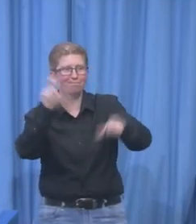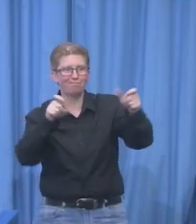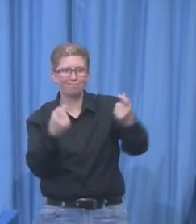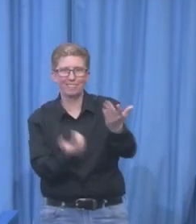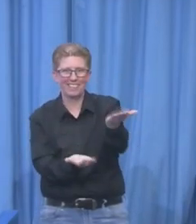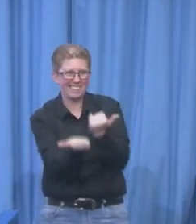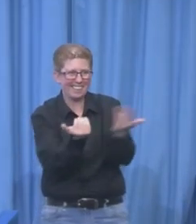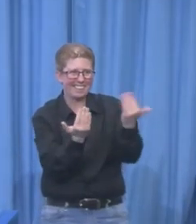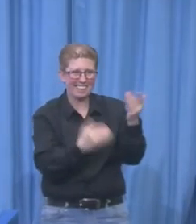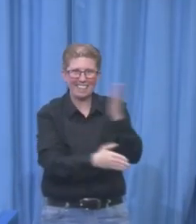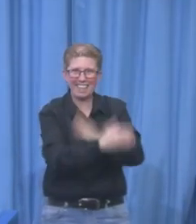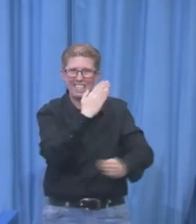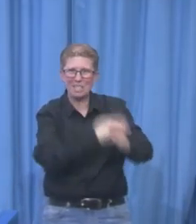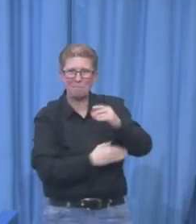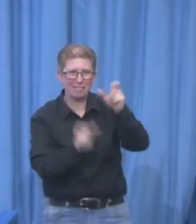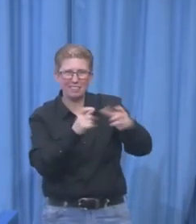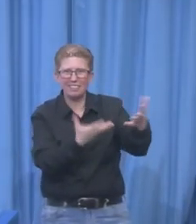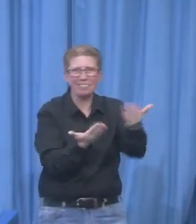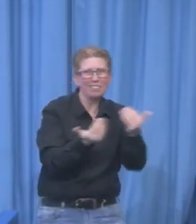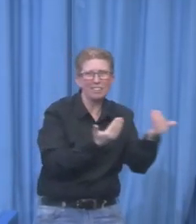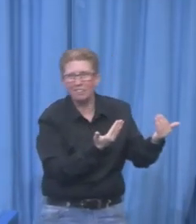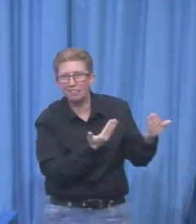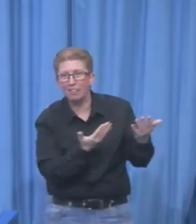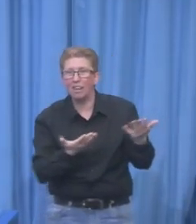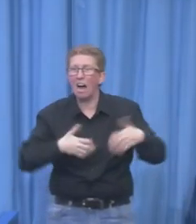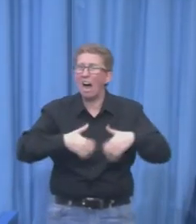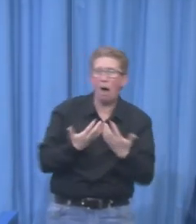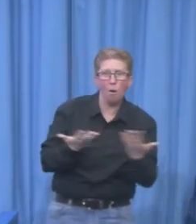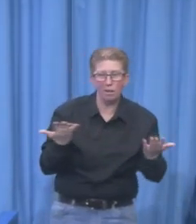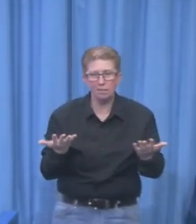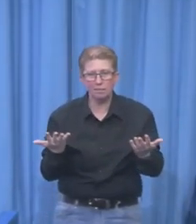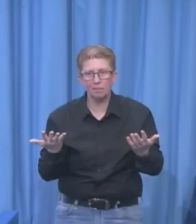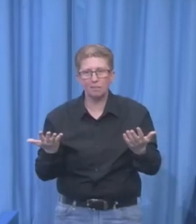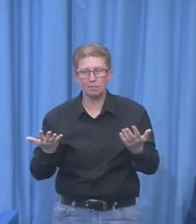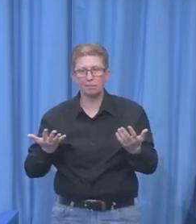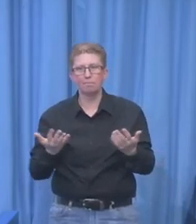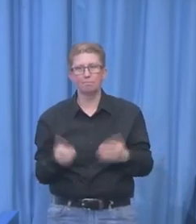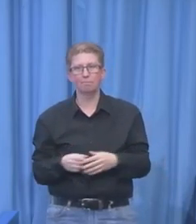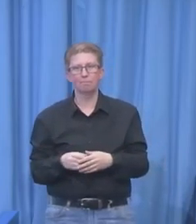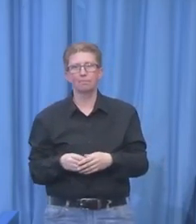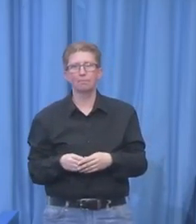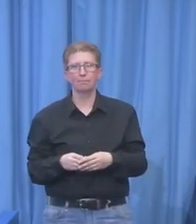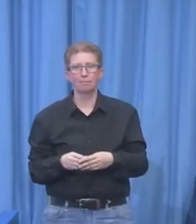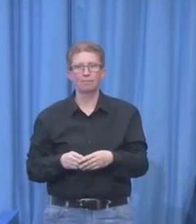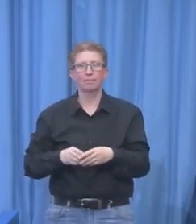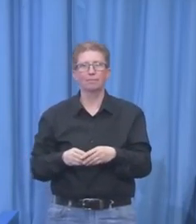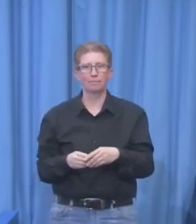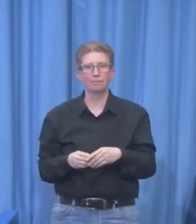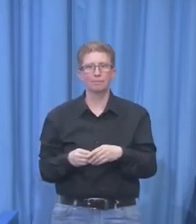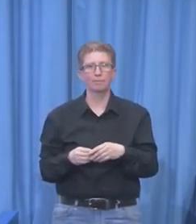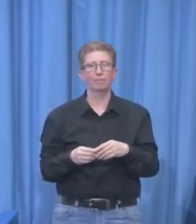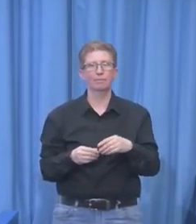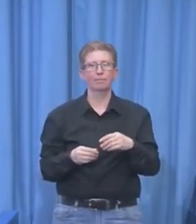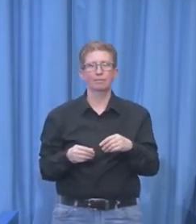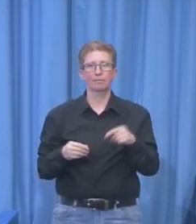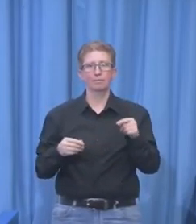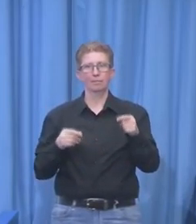not always adapted for the needs for people with disabilities. And also, we hear a lot,